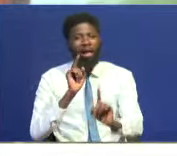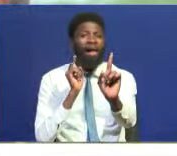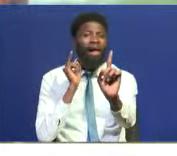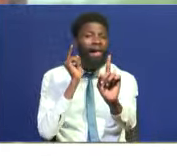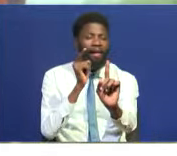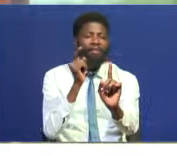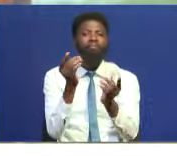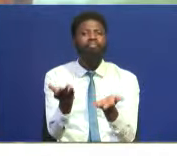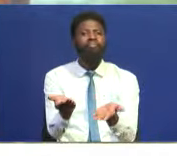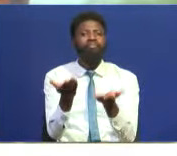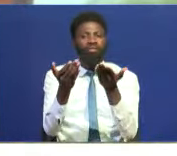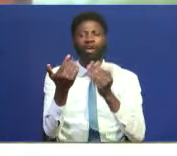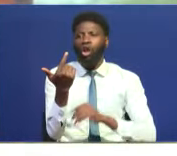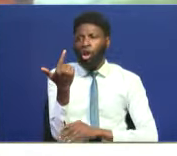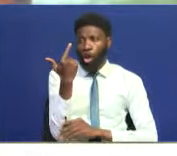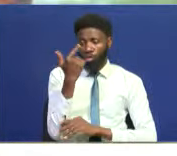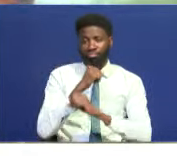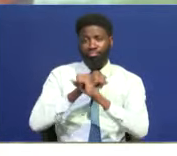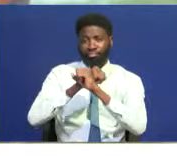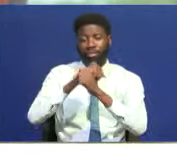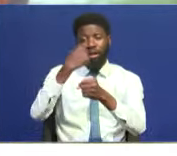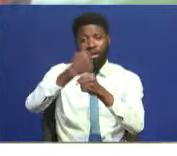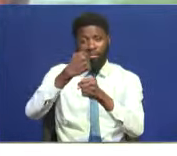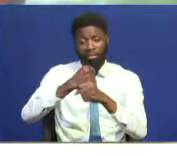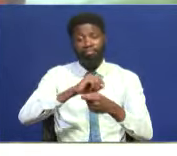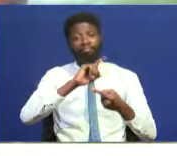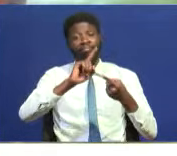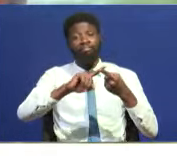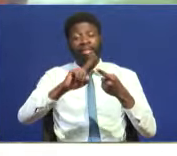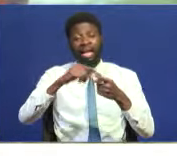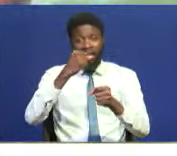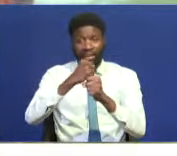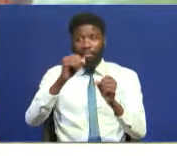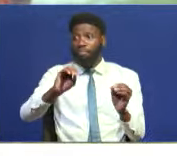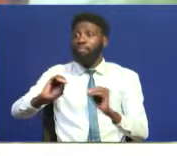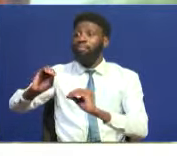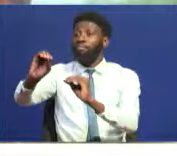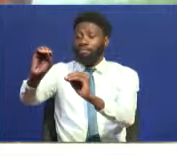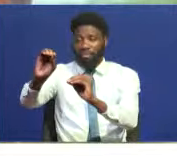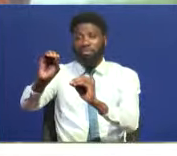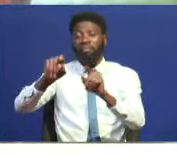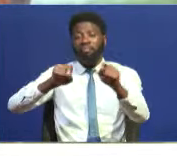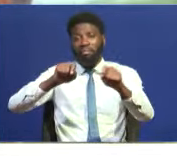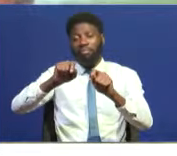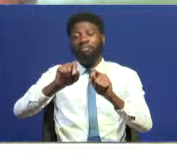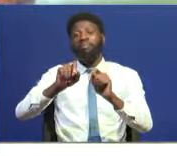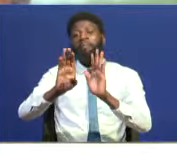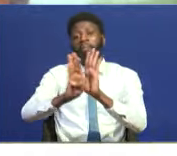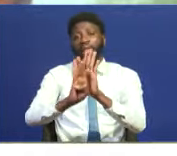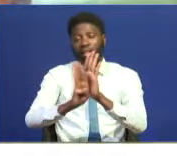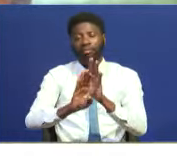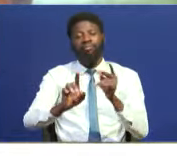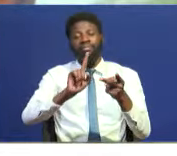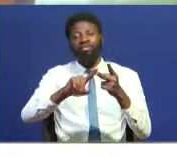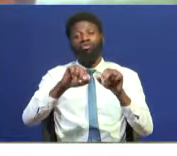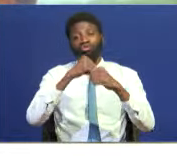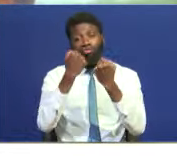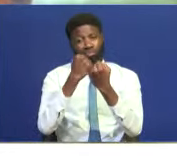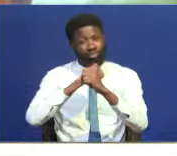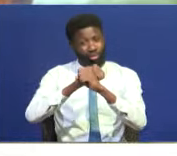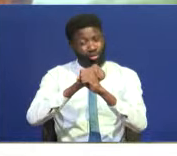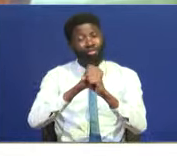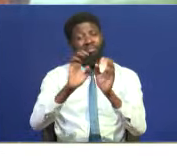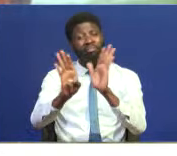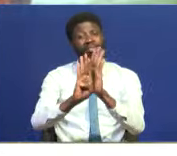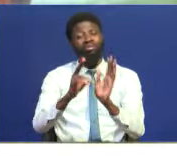labor, which include the Labor Migration Management Bill, the Social Protection Bill 2024, the Work